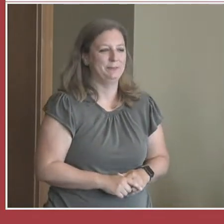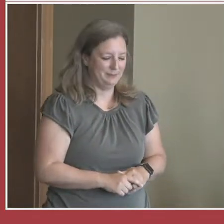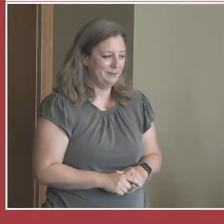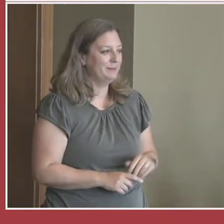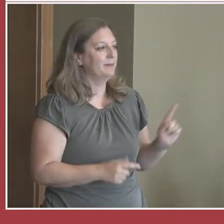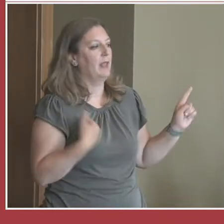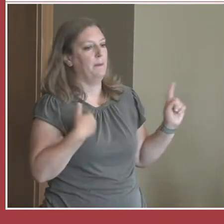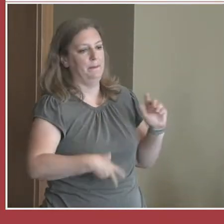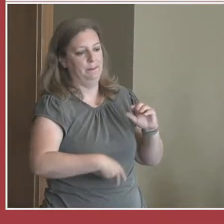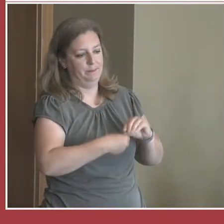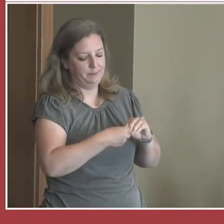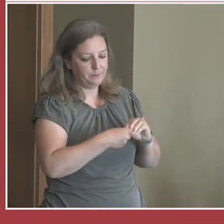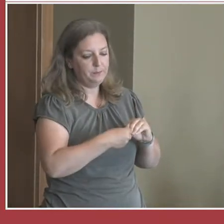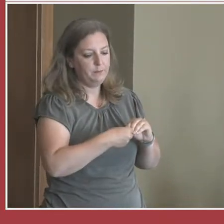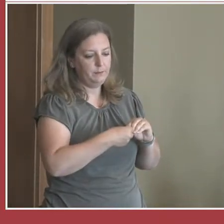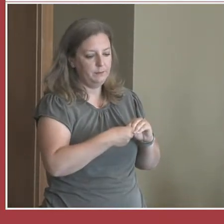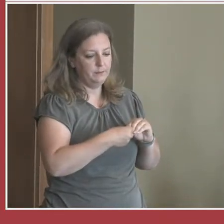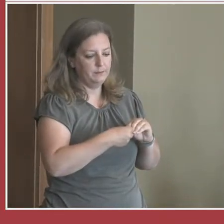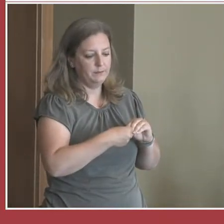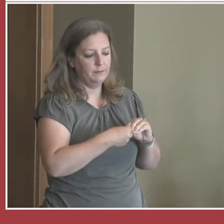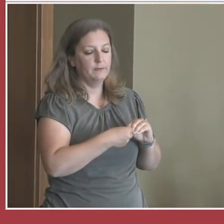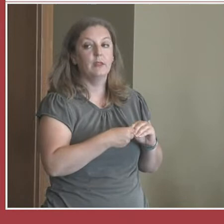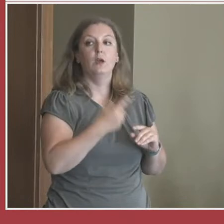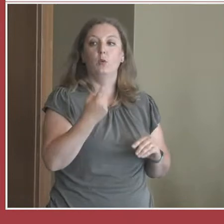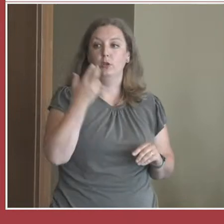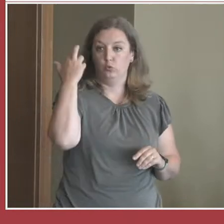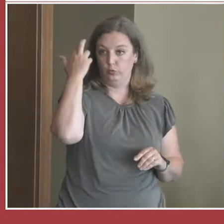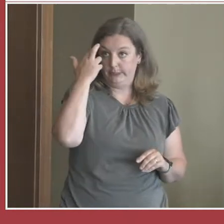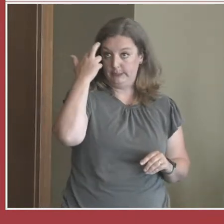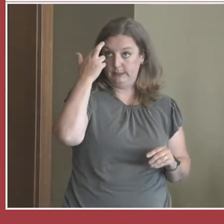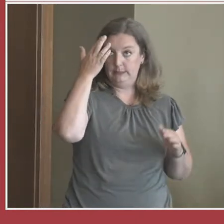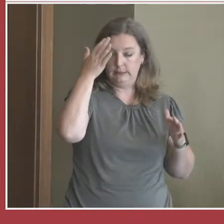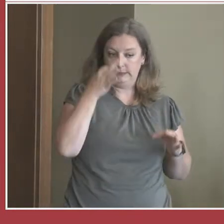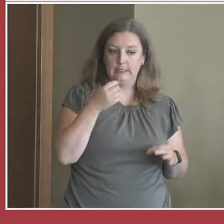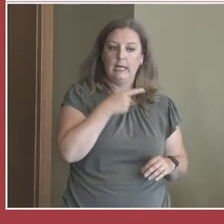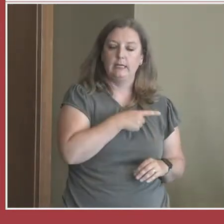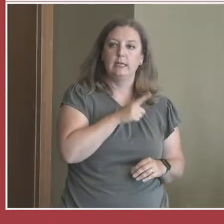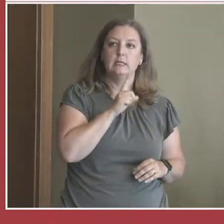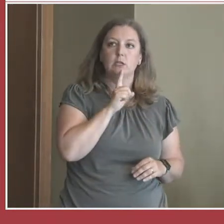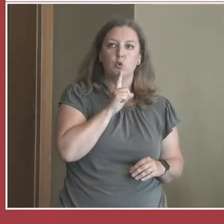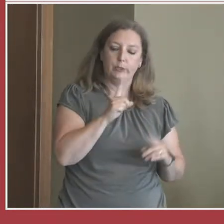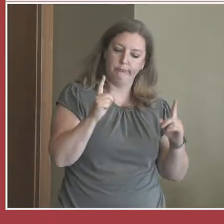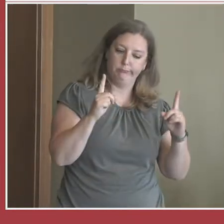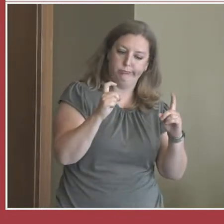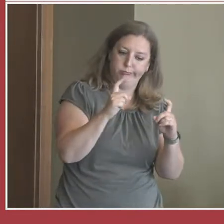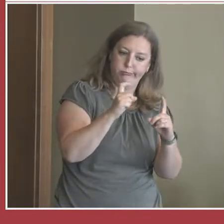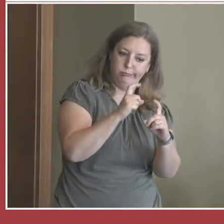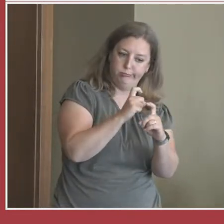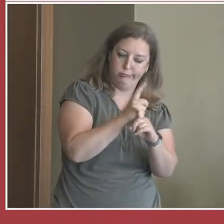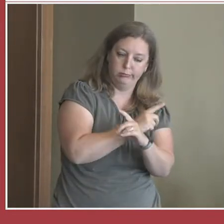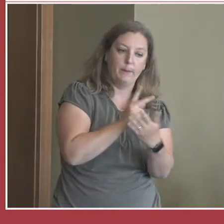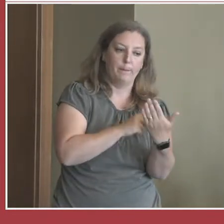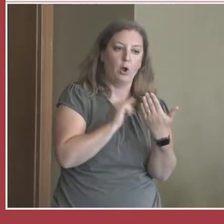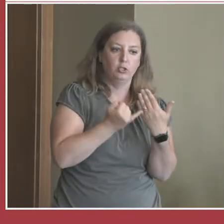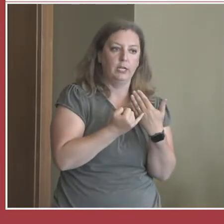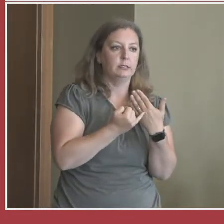I'm going to add one thing to that, Doug. One of the reasons we decided, this is a really complicated project